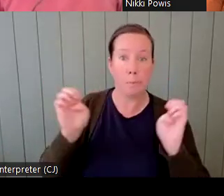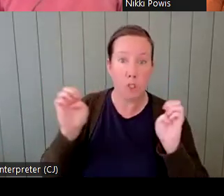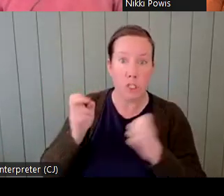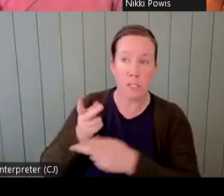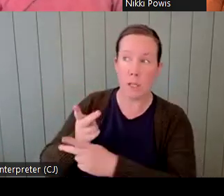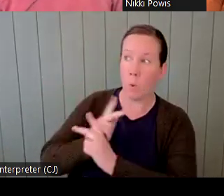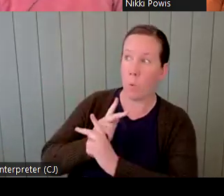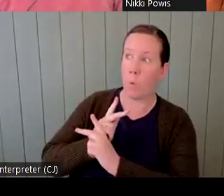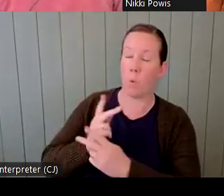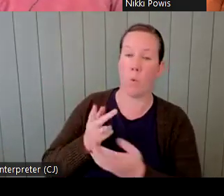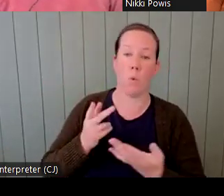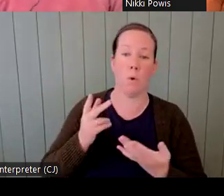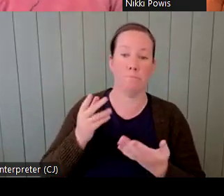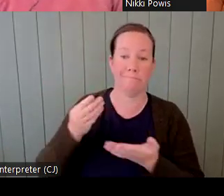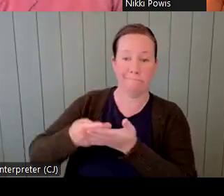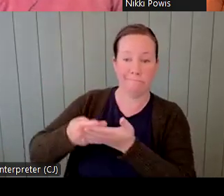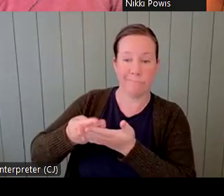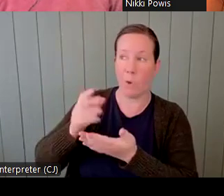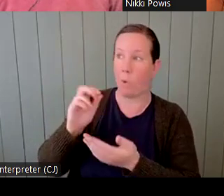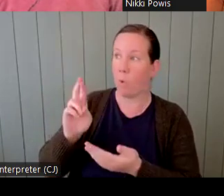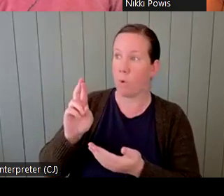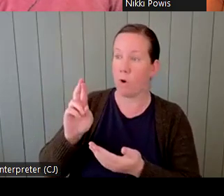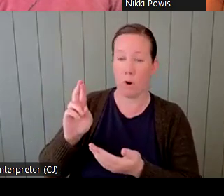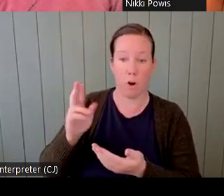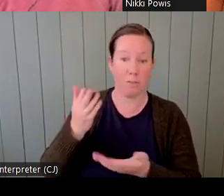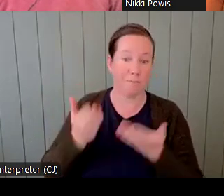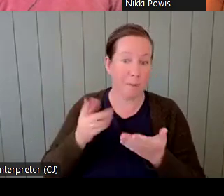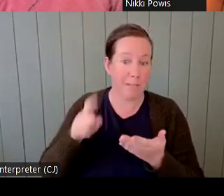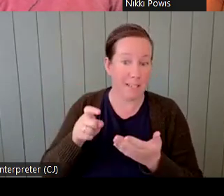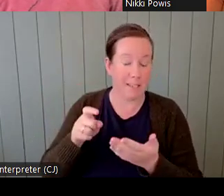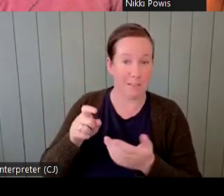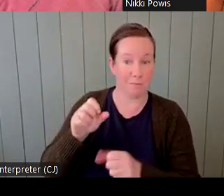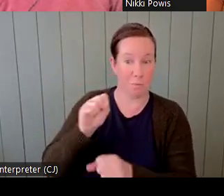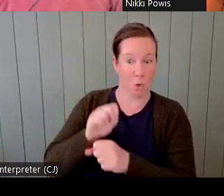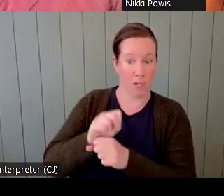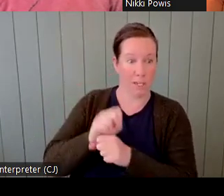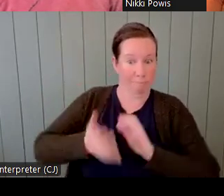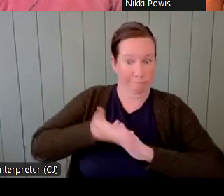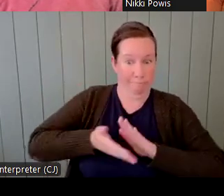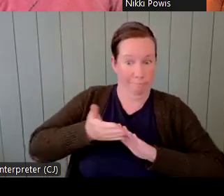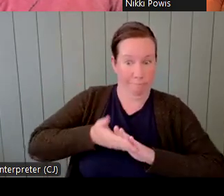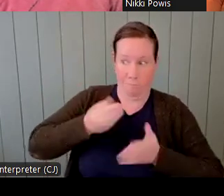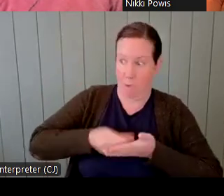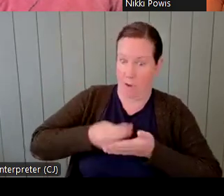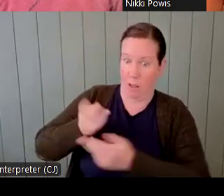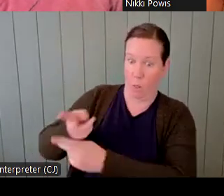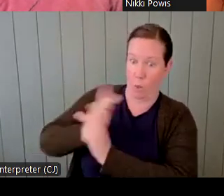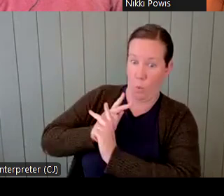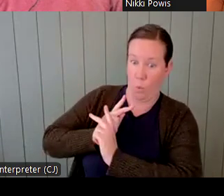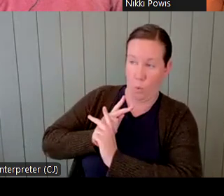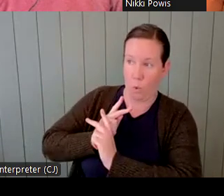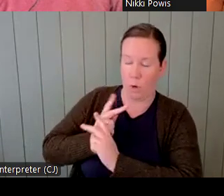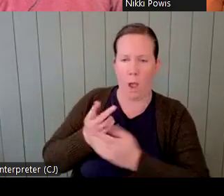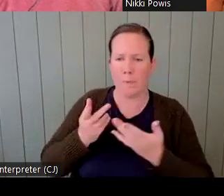or just something else for working capital loan from zero to from a small